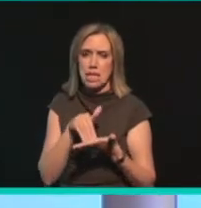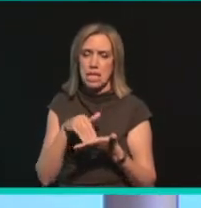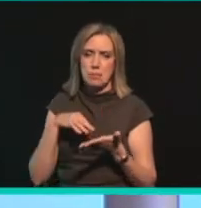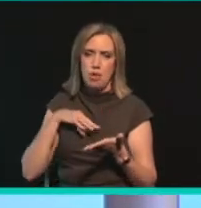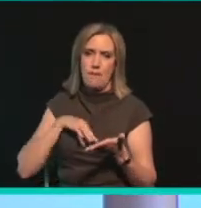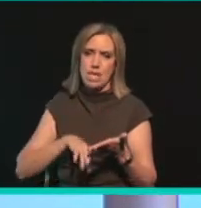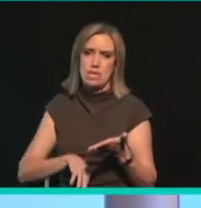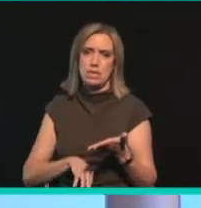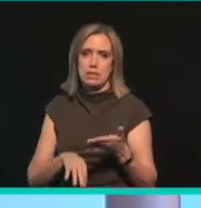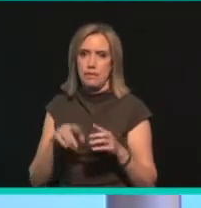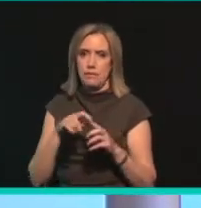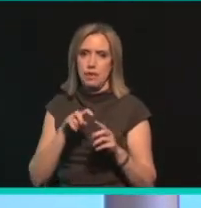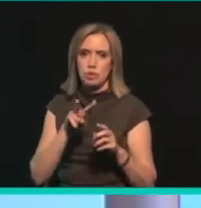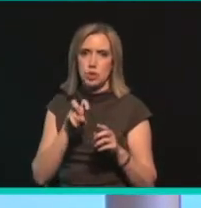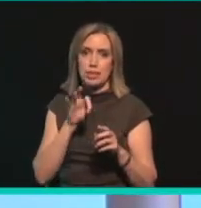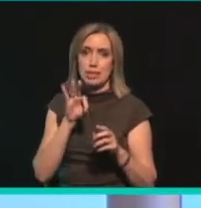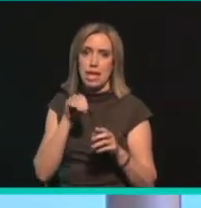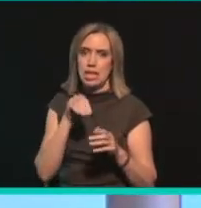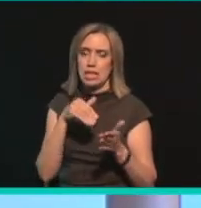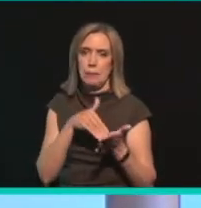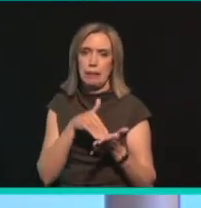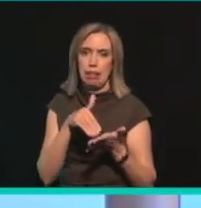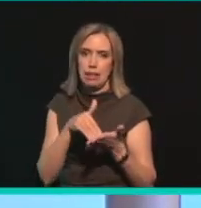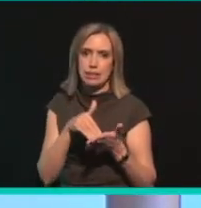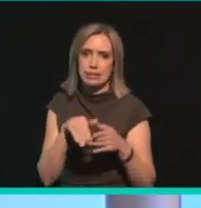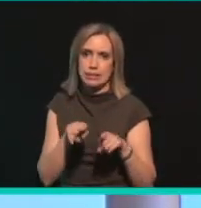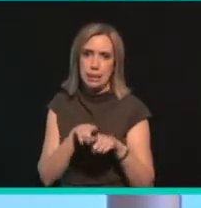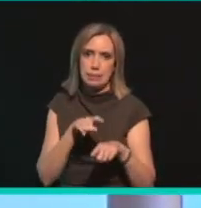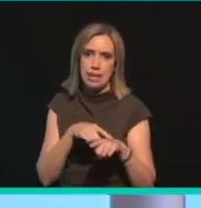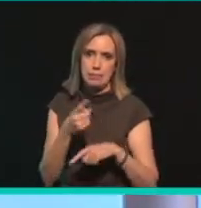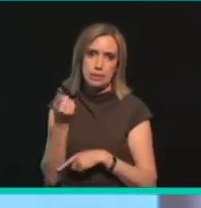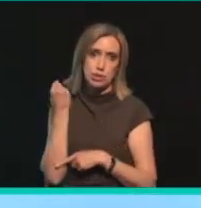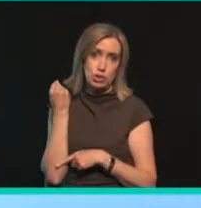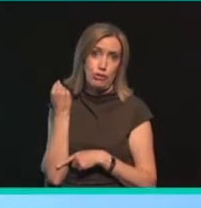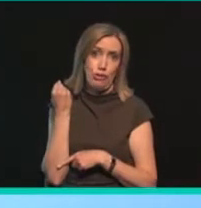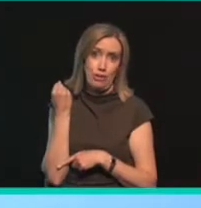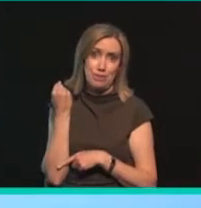from 290 million the same time last year.